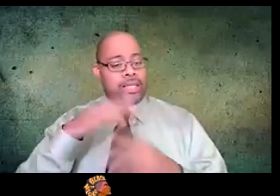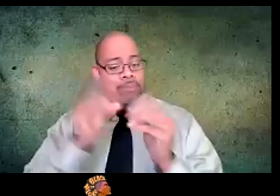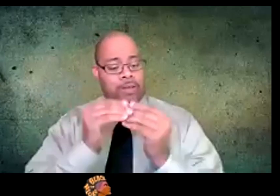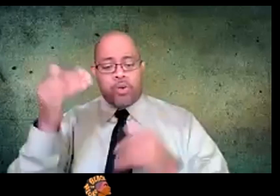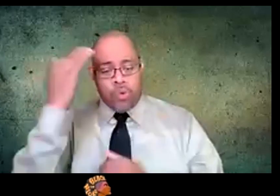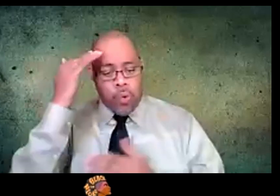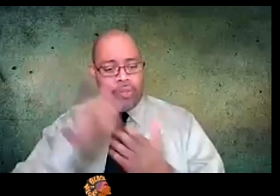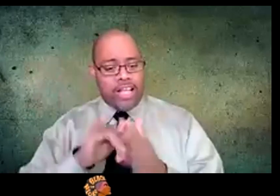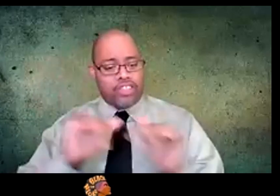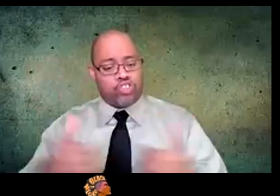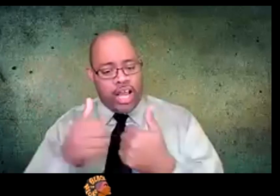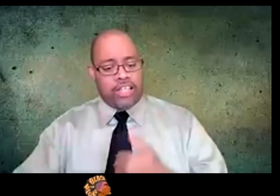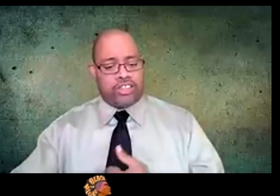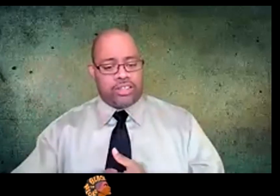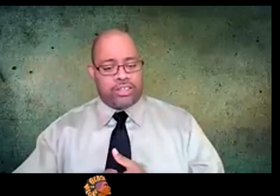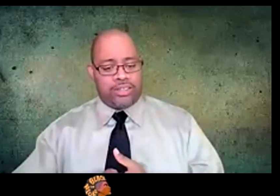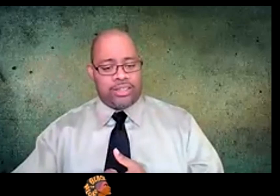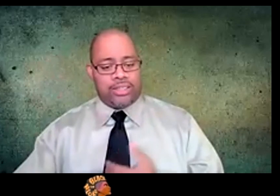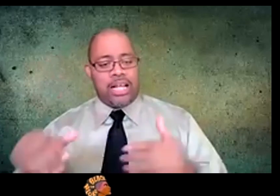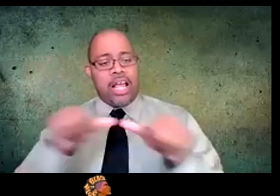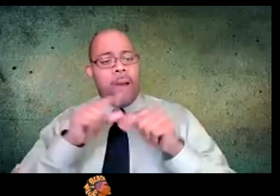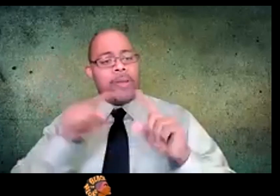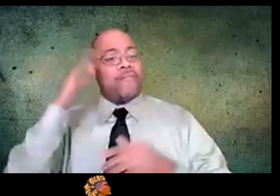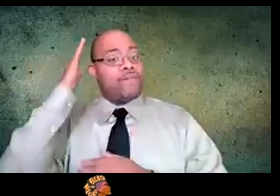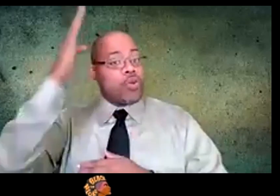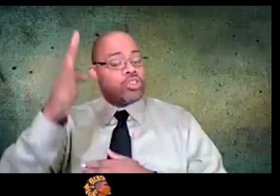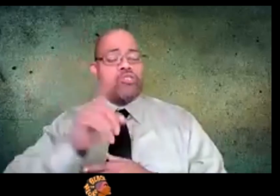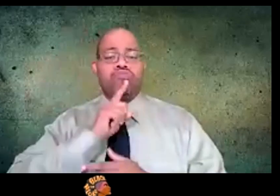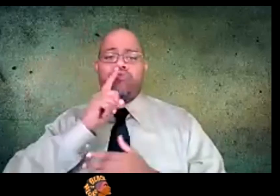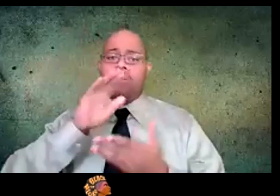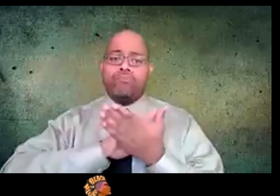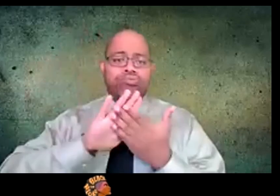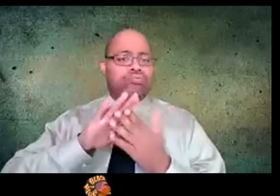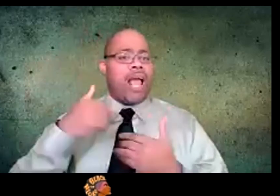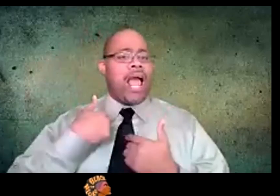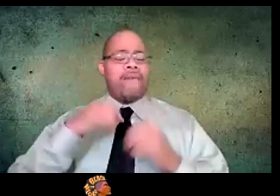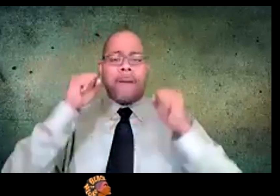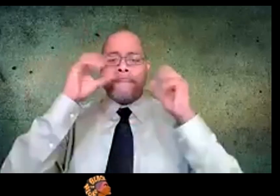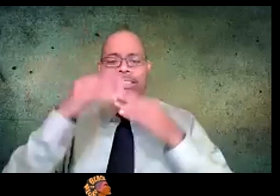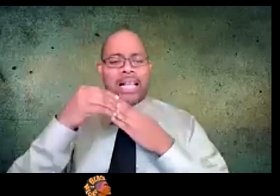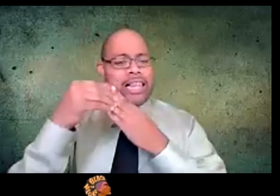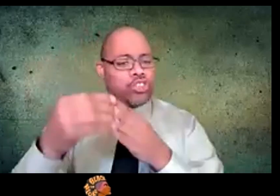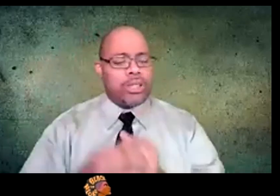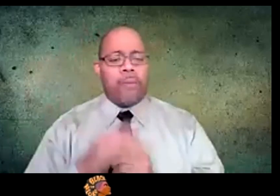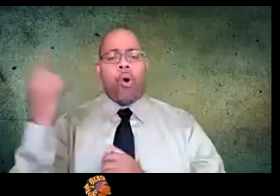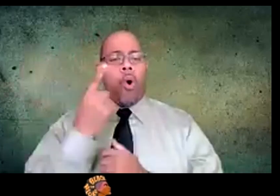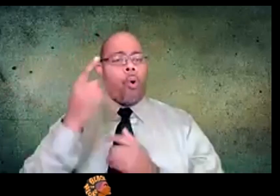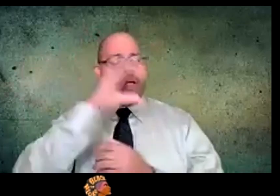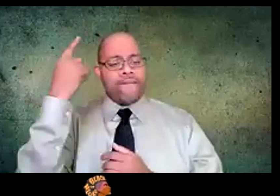is a challenging space, but the future is bright. We have amazing leadership. We're always looking